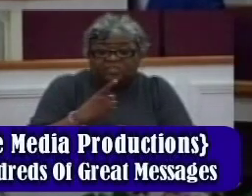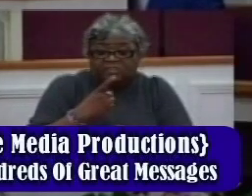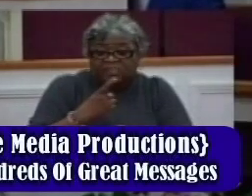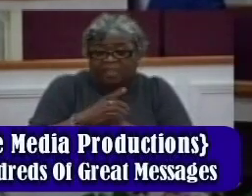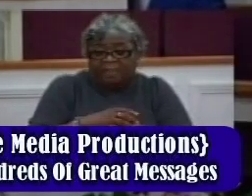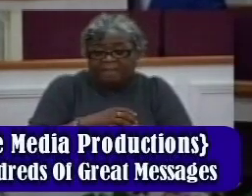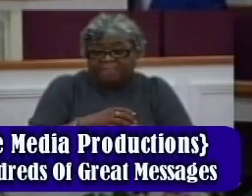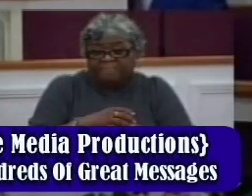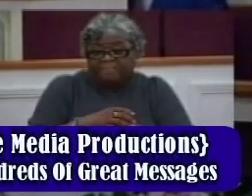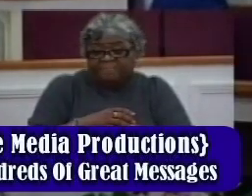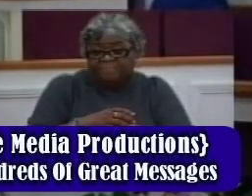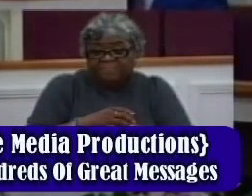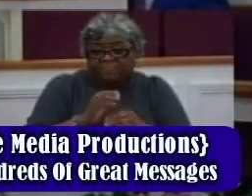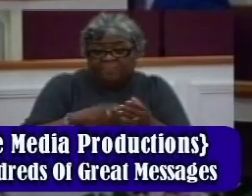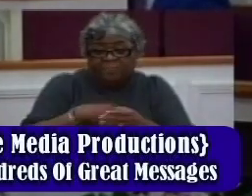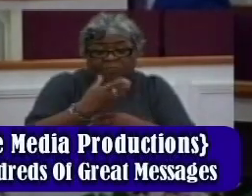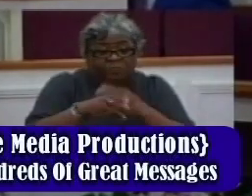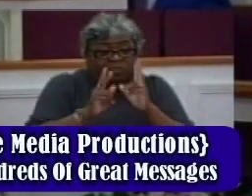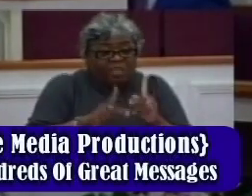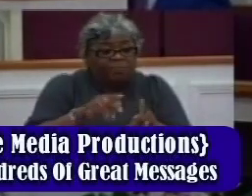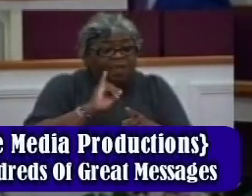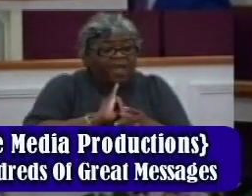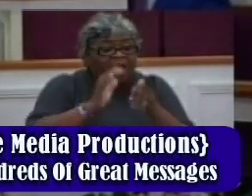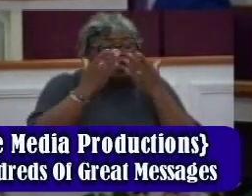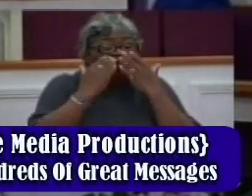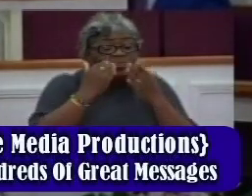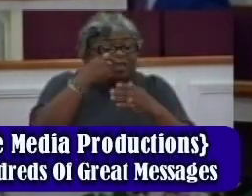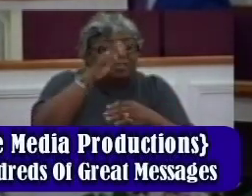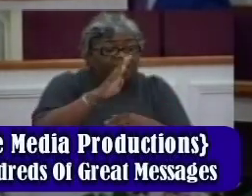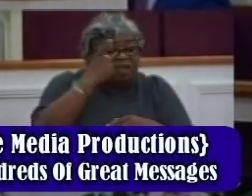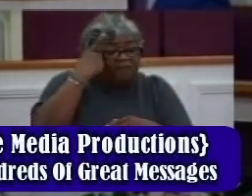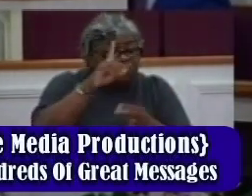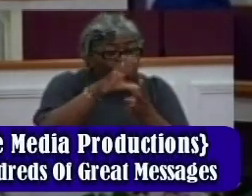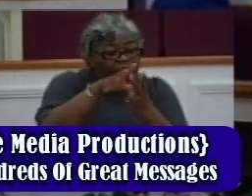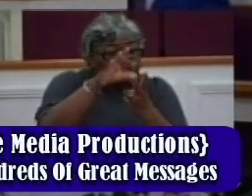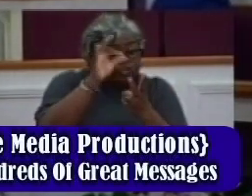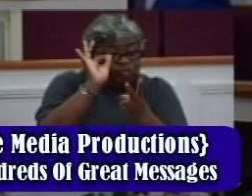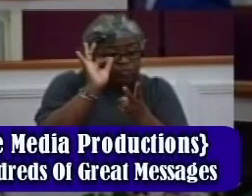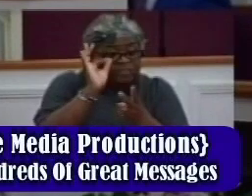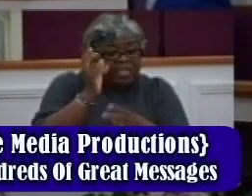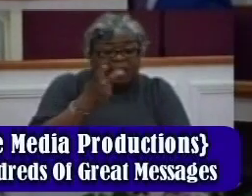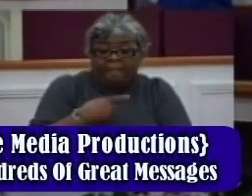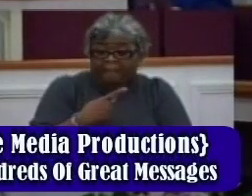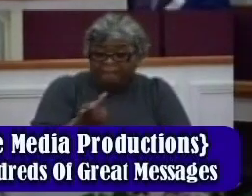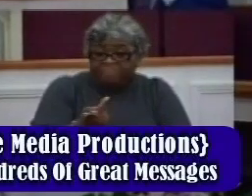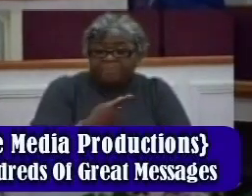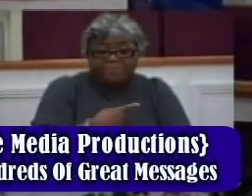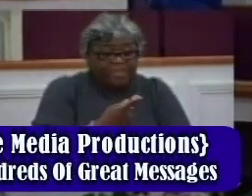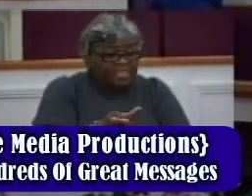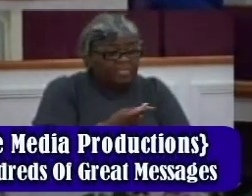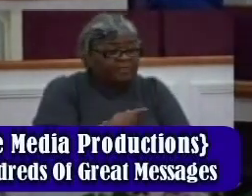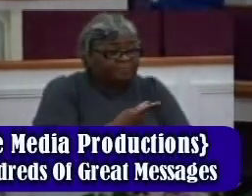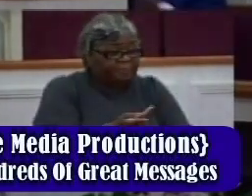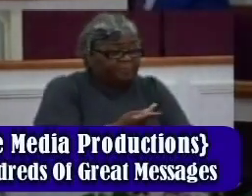your neighbor and say, neighbor, I thank God for choosing me.